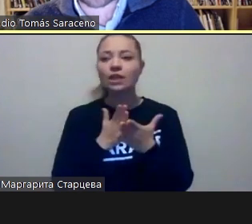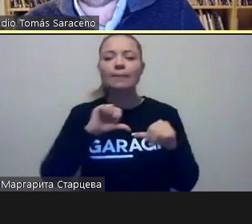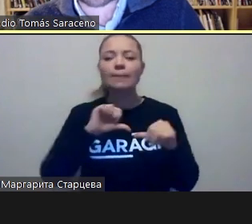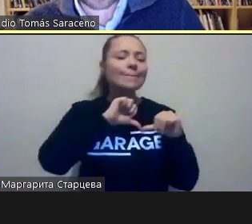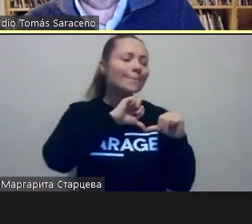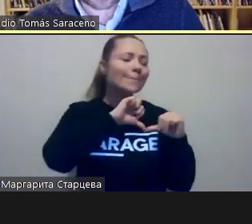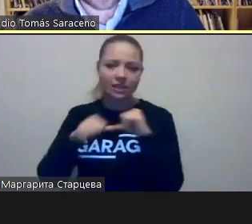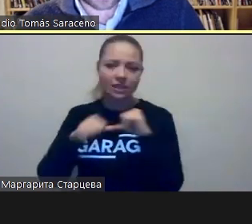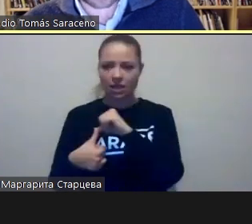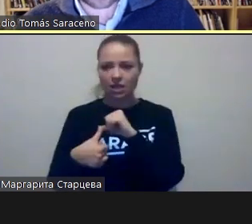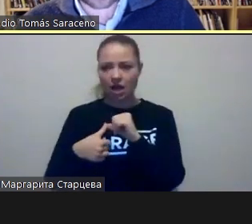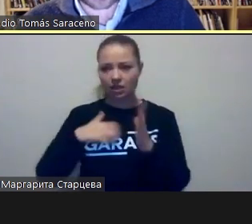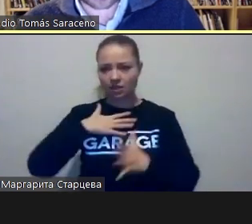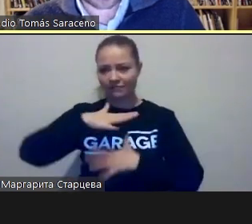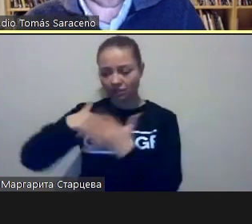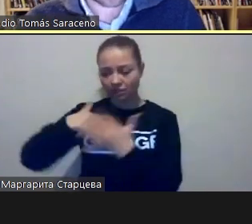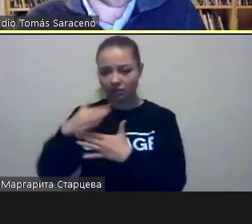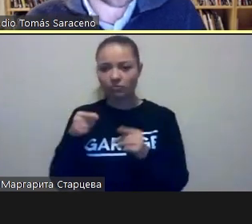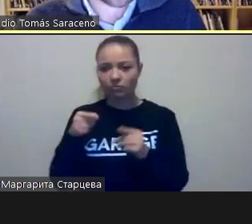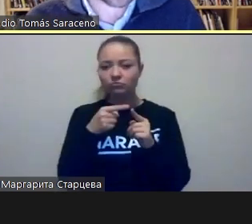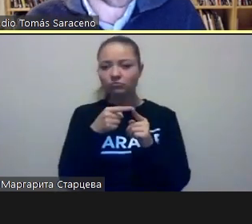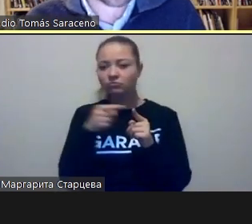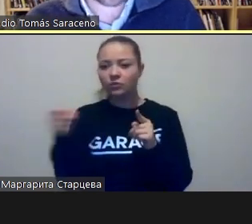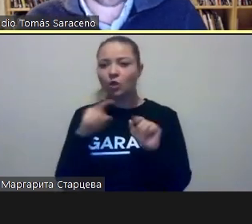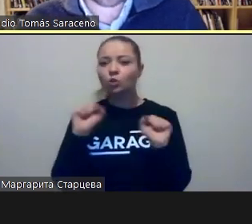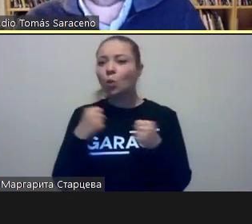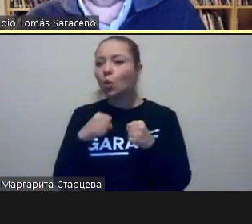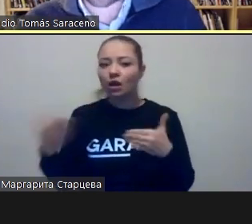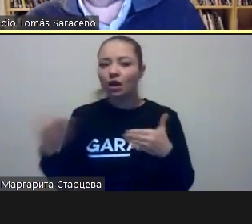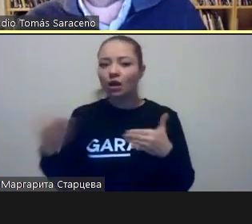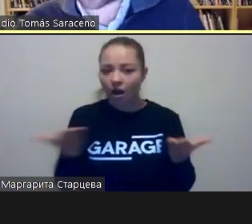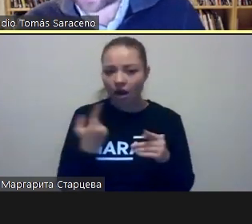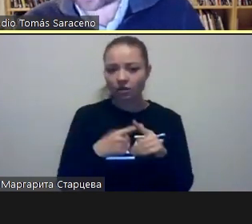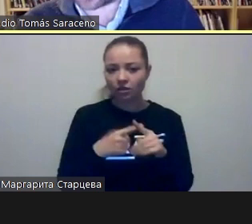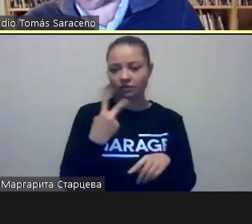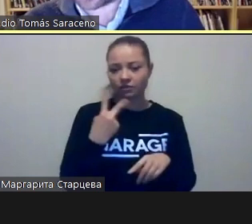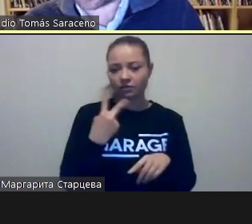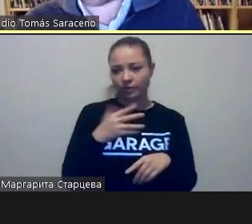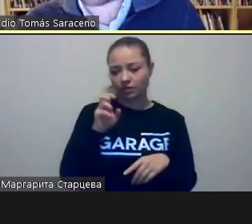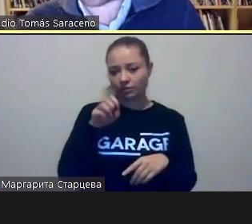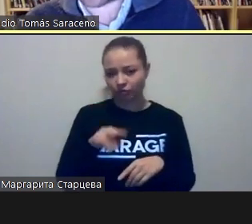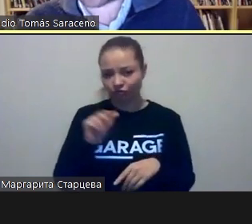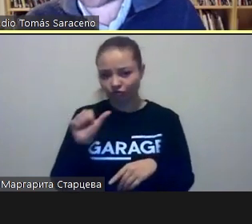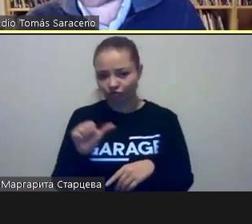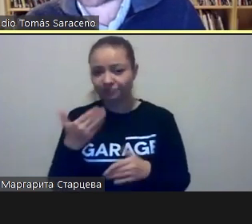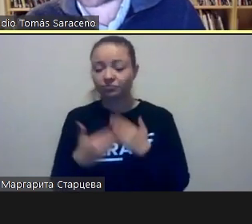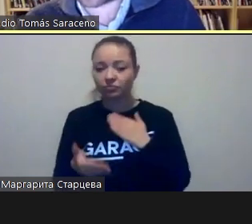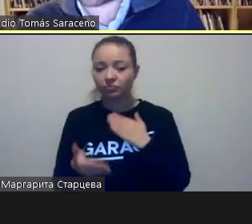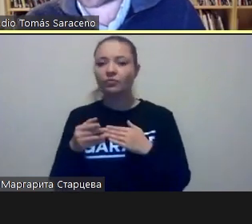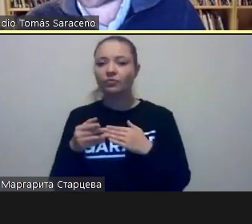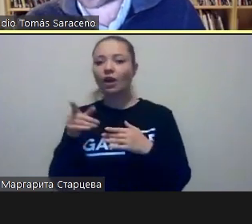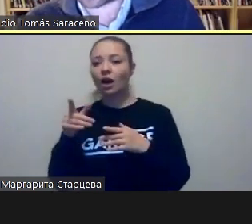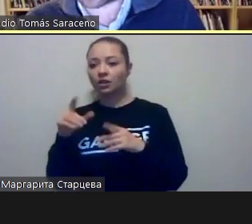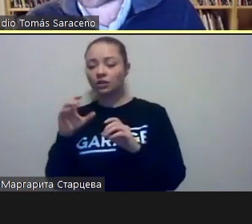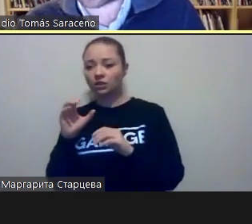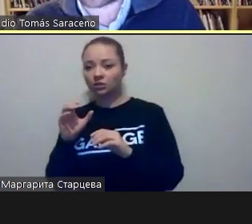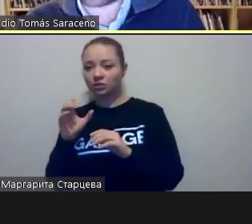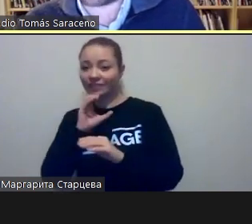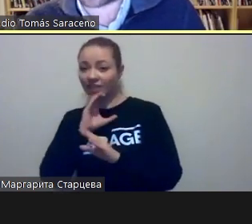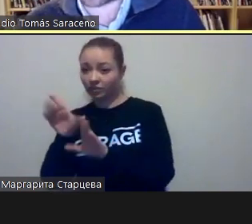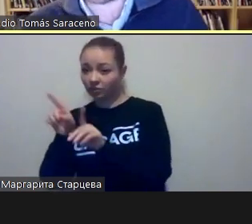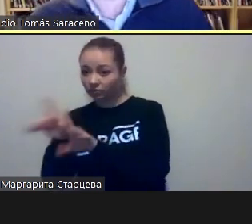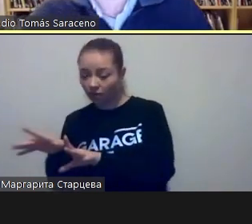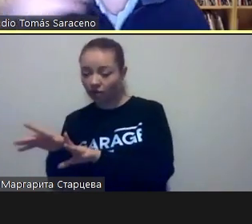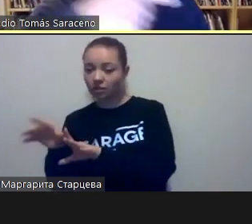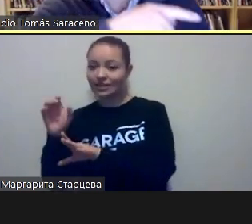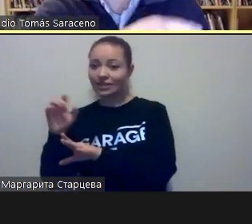Europe. While in January, the wind it goes to the other direction. Now in July, sometimes the wind currents are